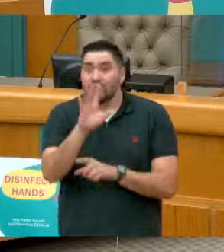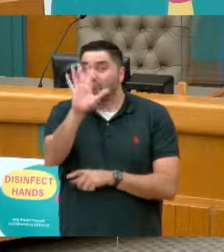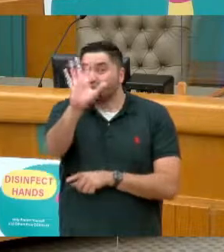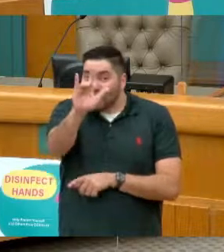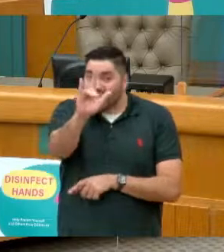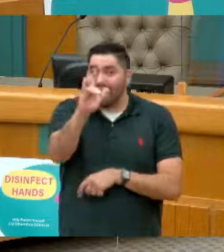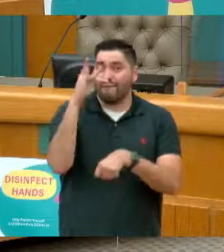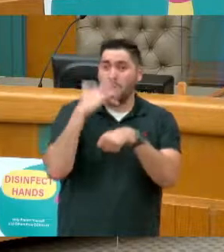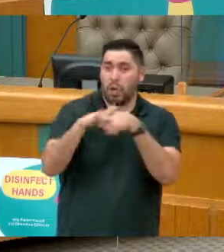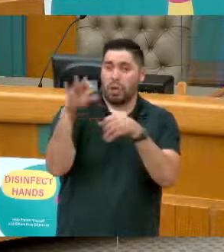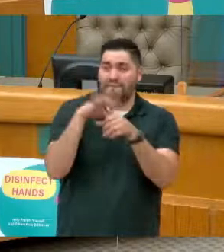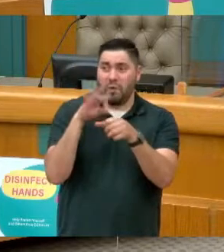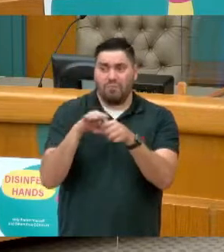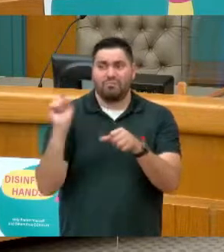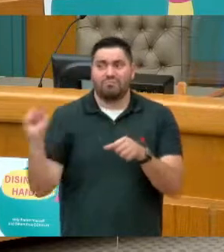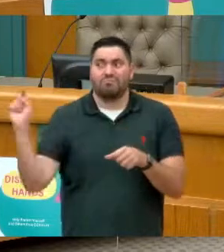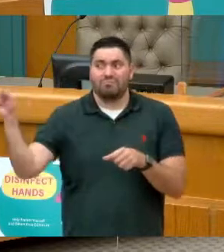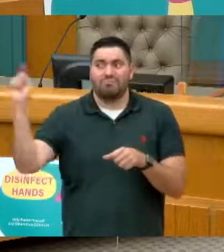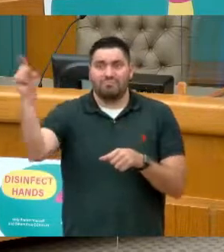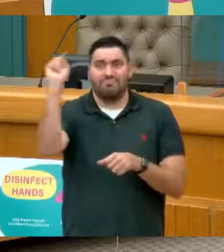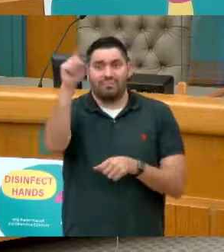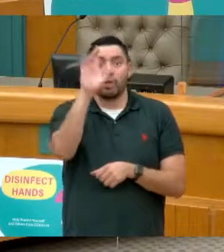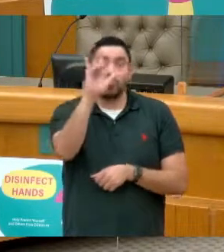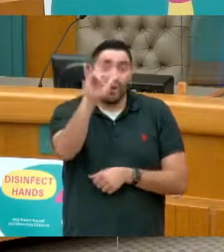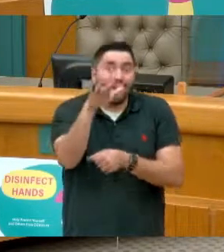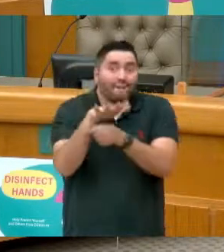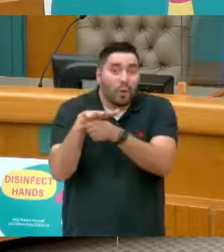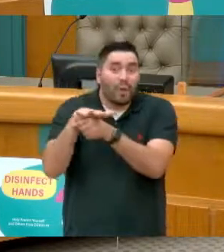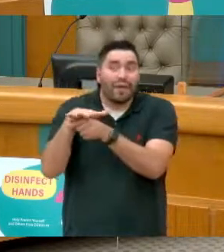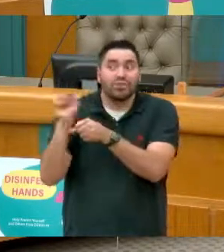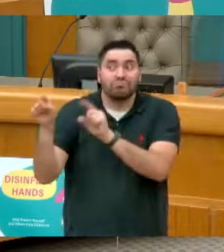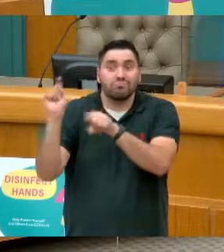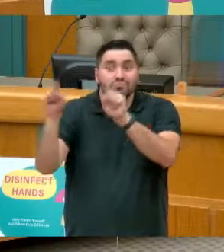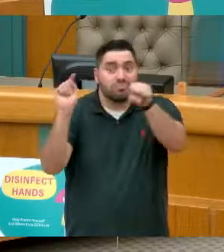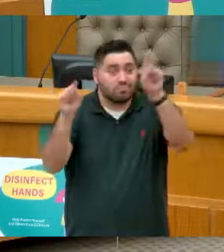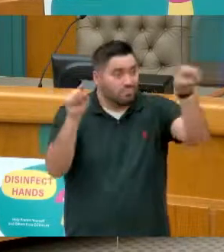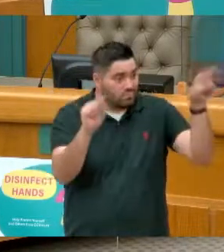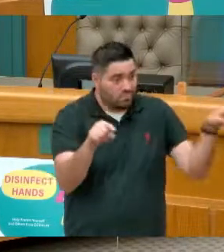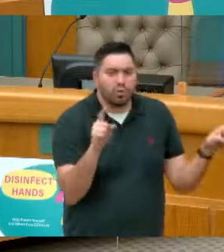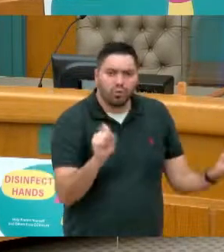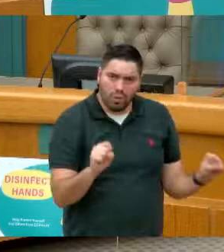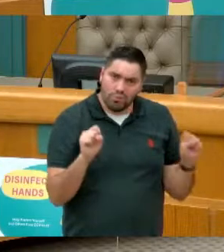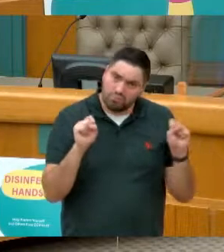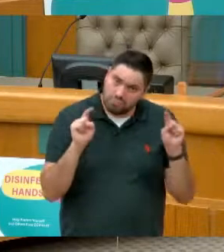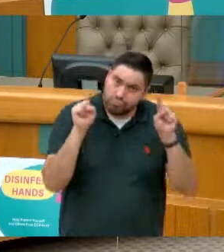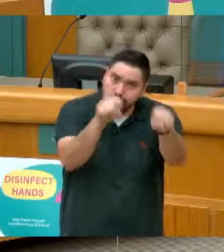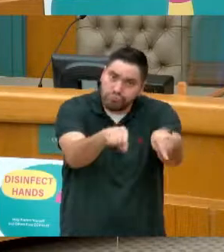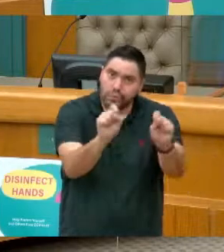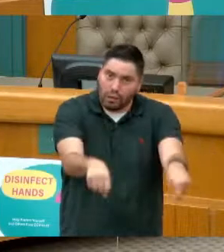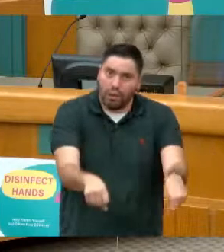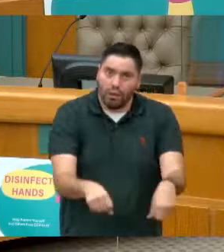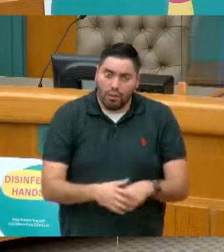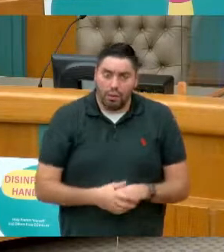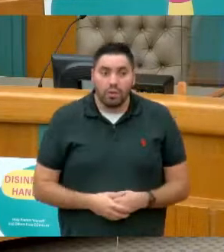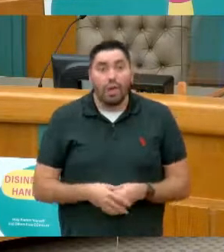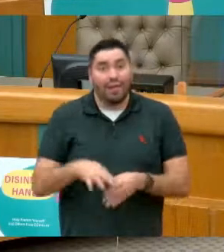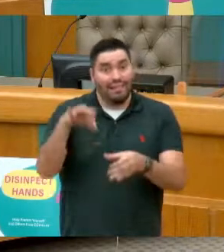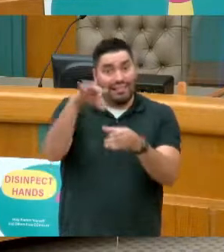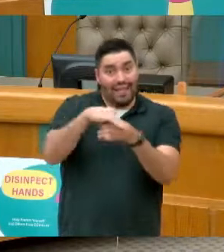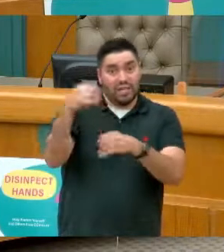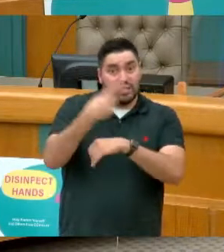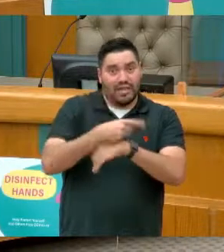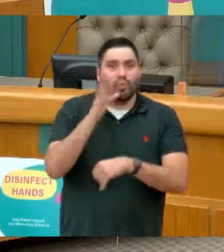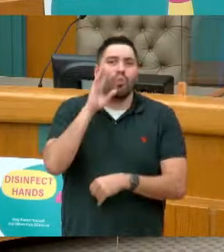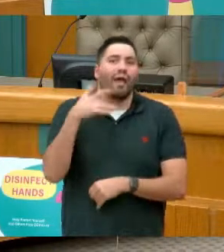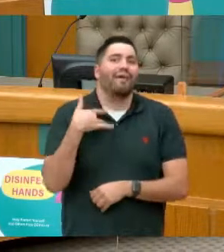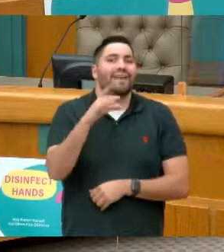is registered to vote, we want everyone to be able to cast their ballot safely and securely. And this is